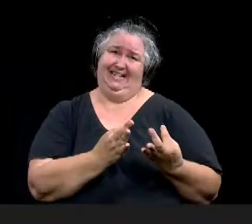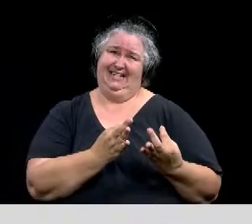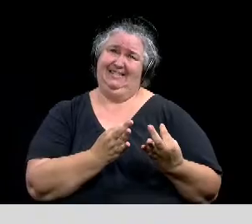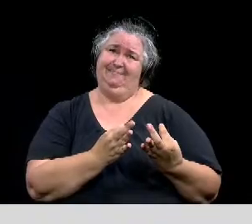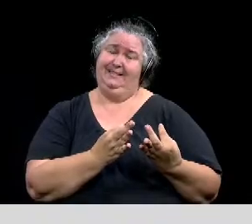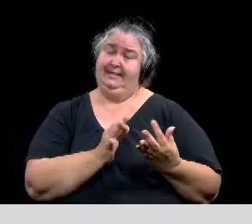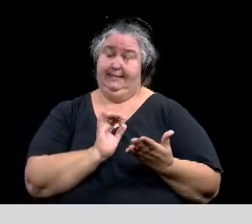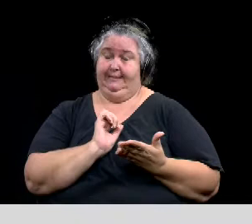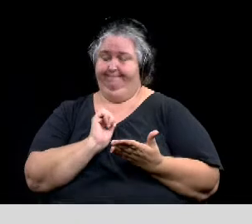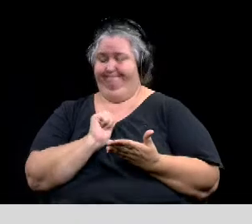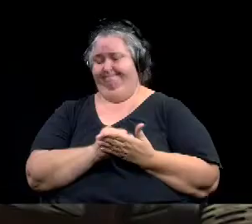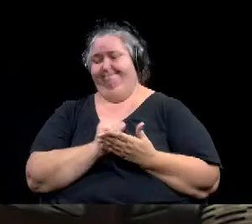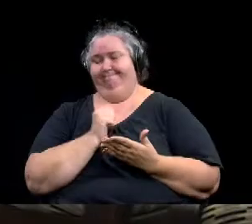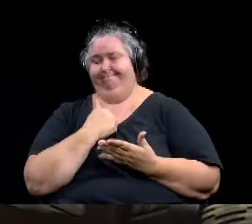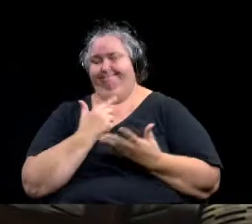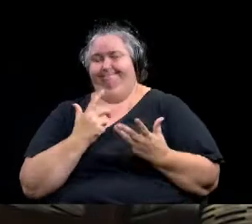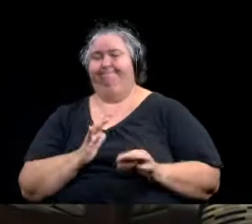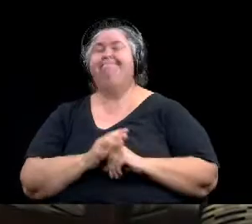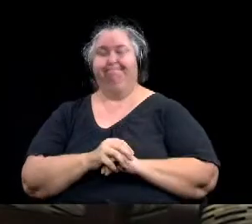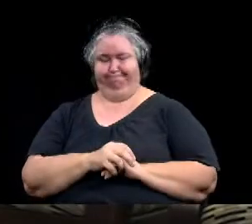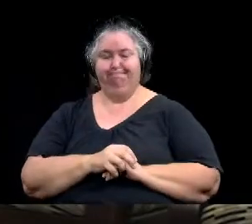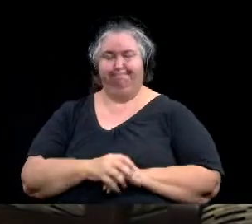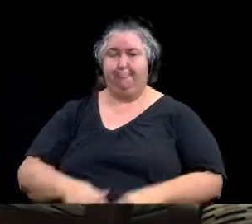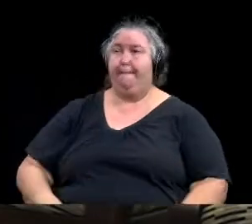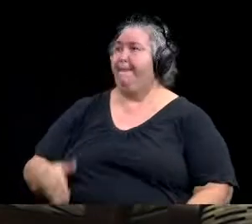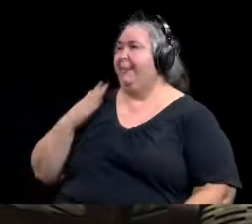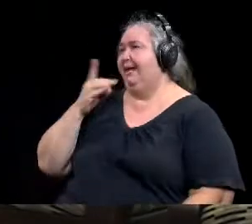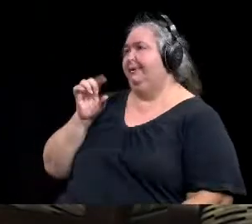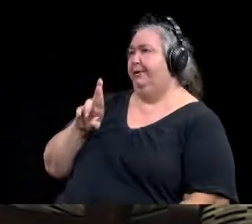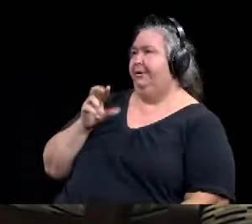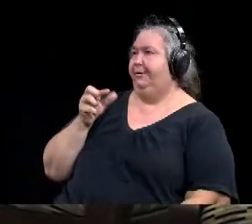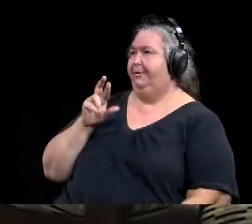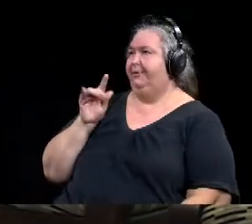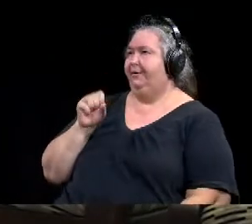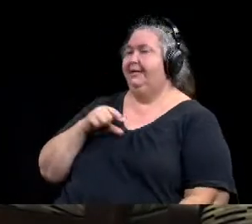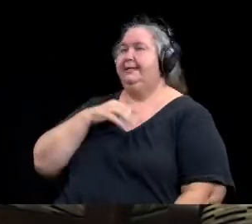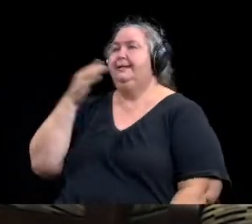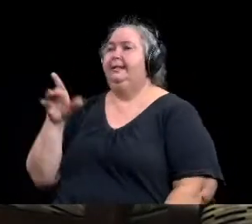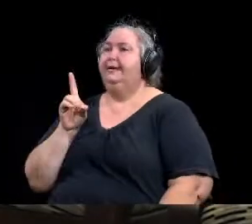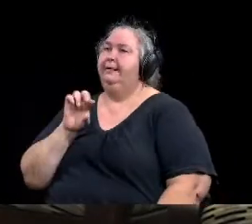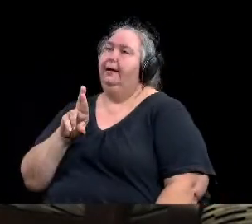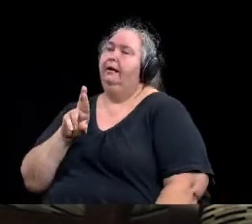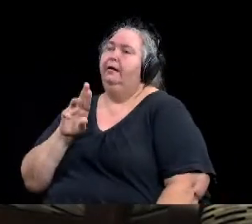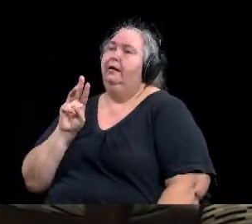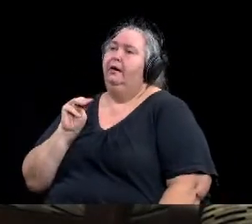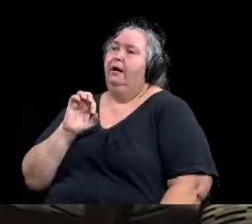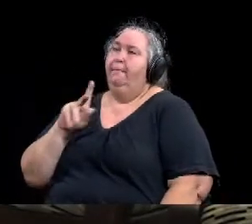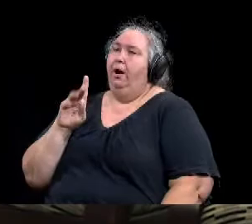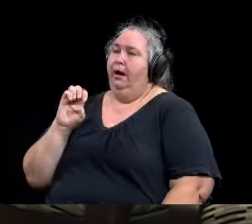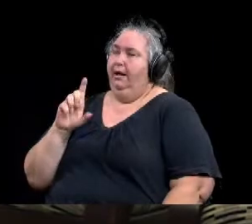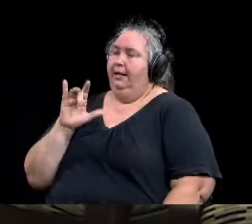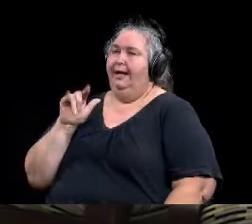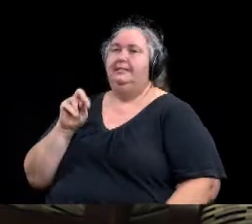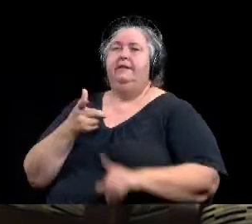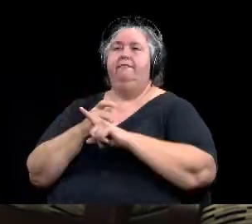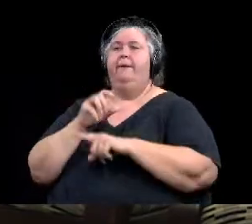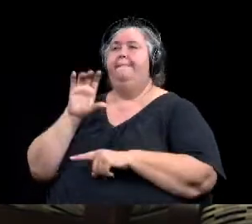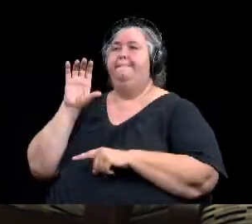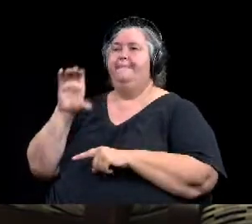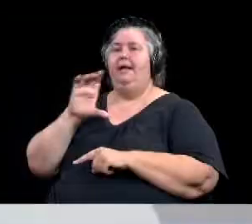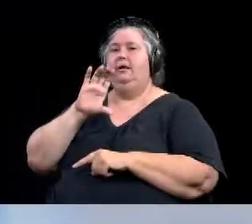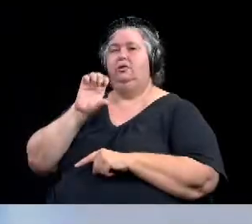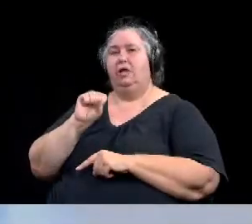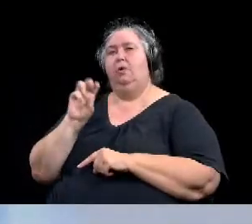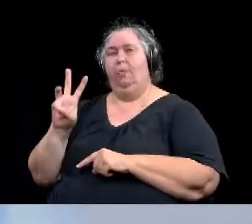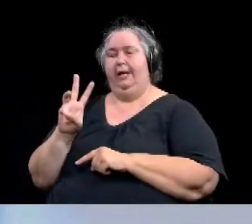all I have. Thank you, Dr. Griggs. Now let's move to Dr. Mark Lyson from Baylor Scott and White Hillcrest. Dr. Lyson.